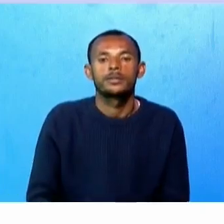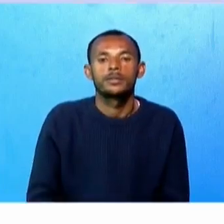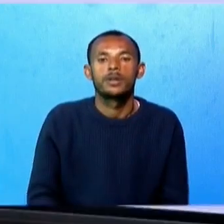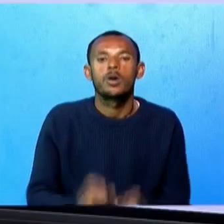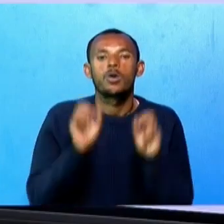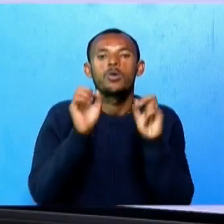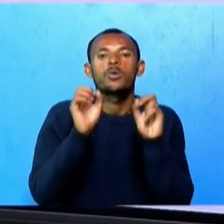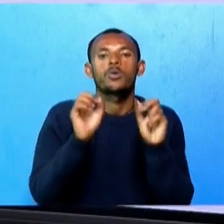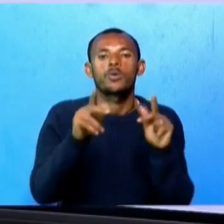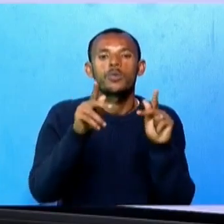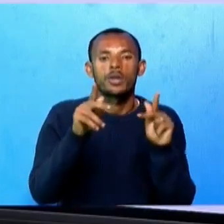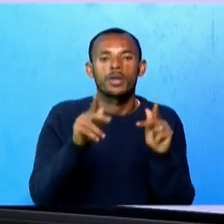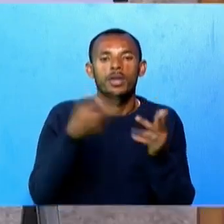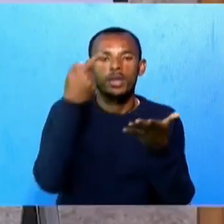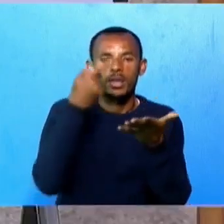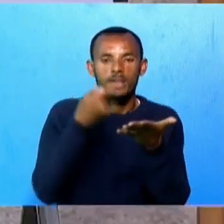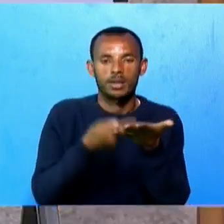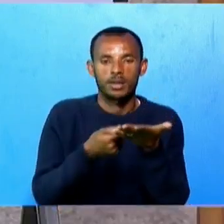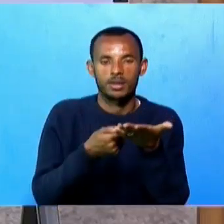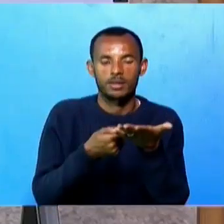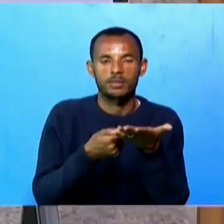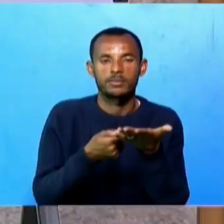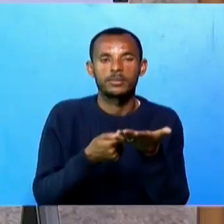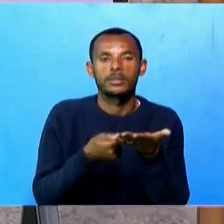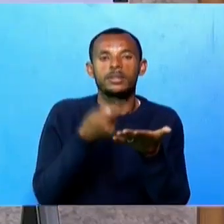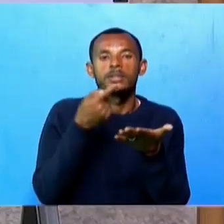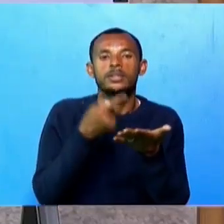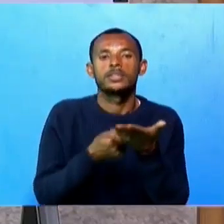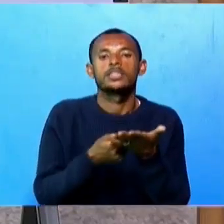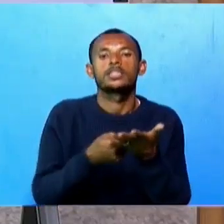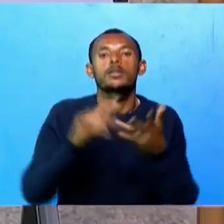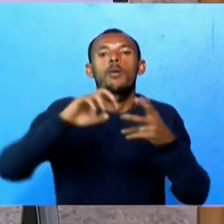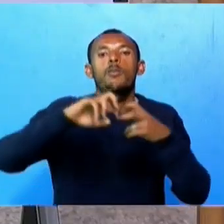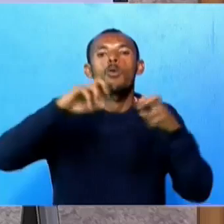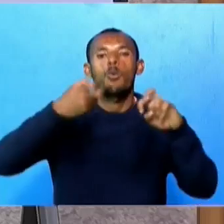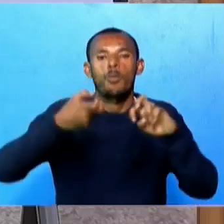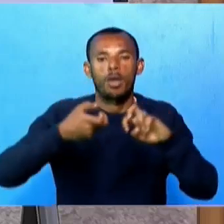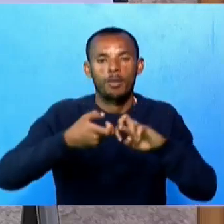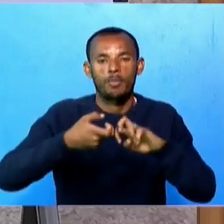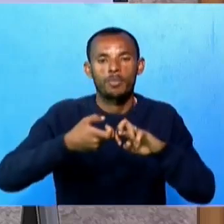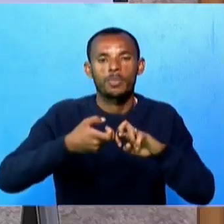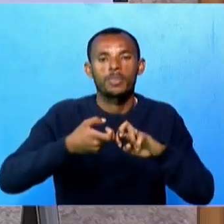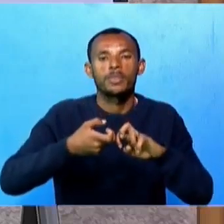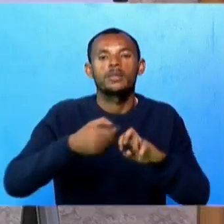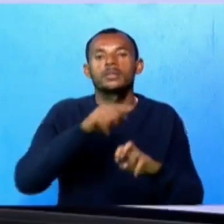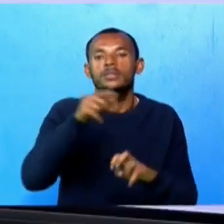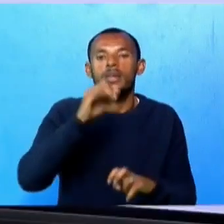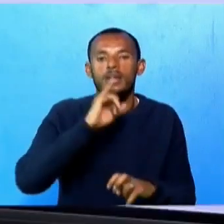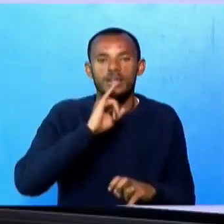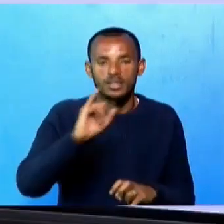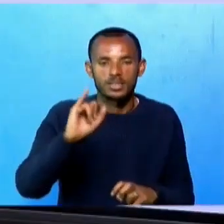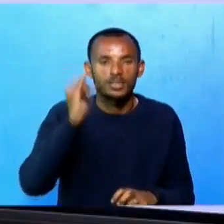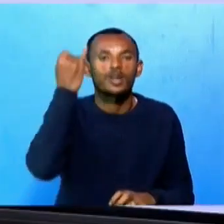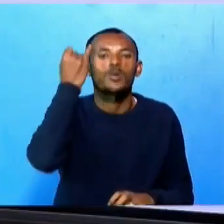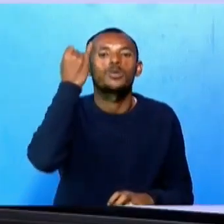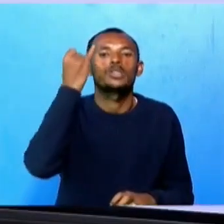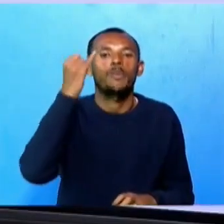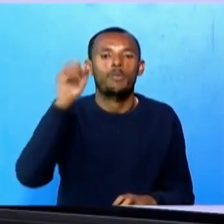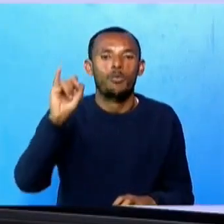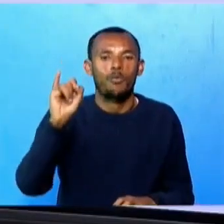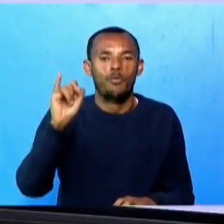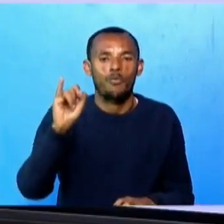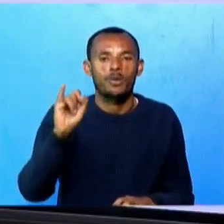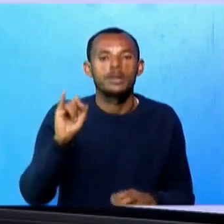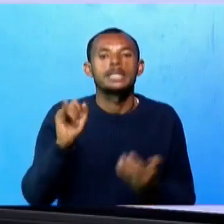Okay, here in this problem, there is a concept of